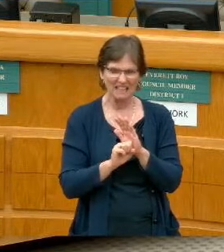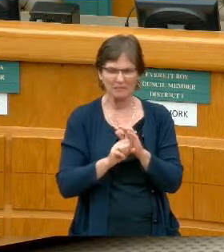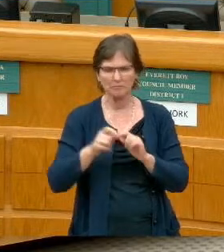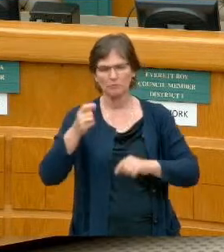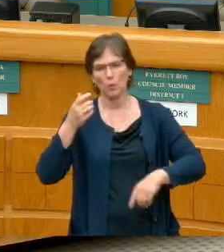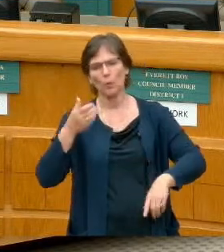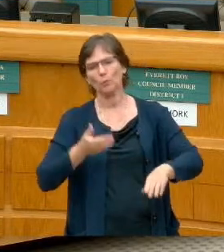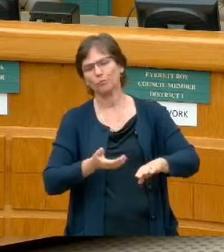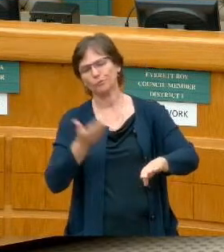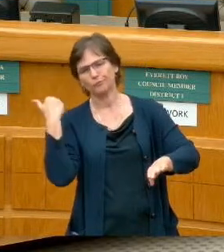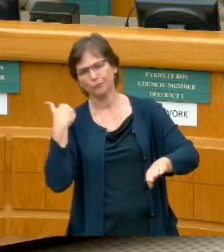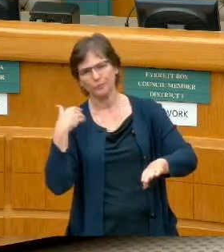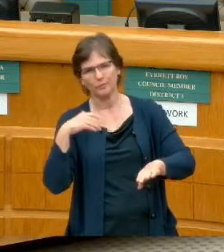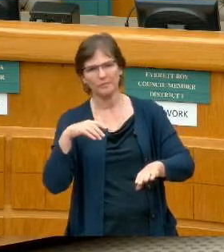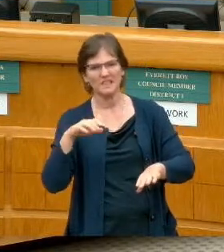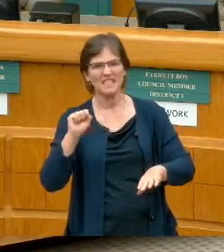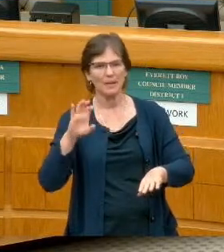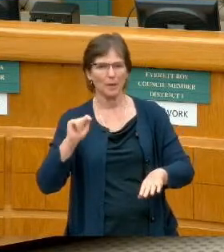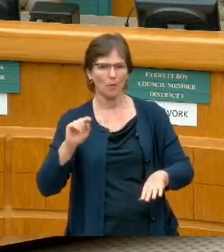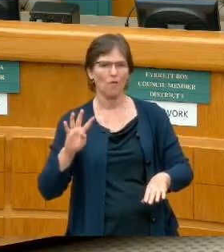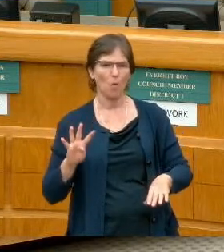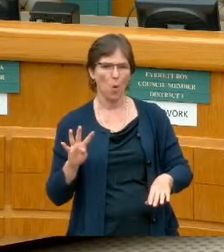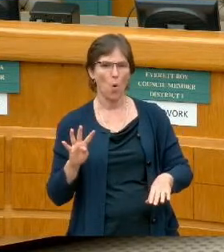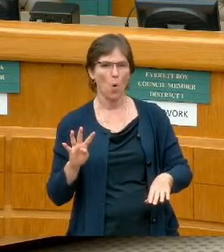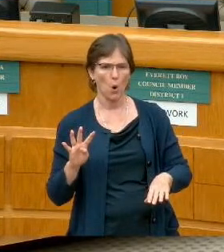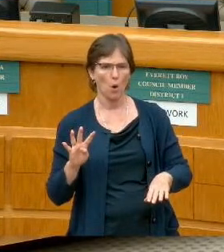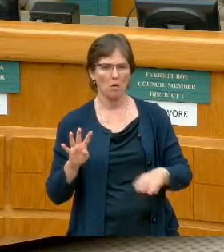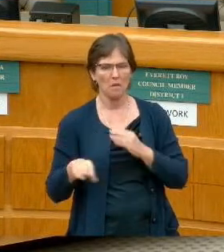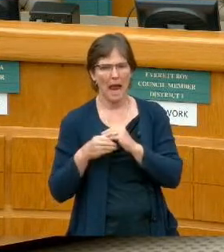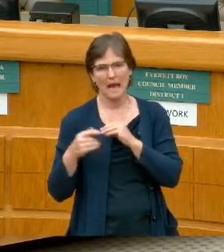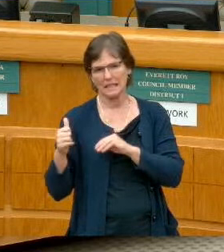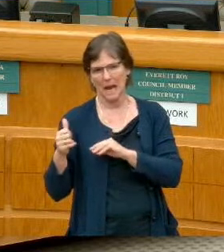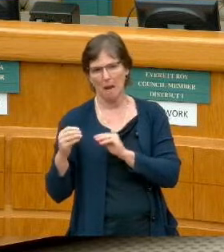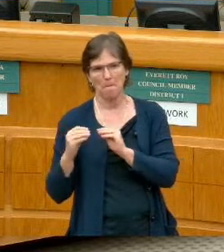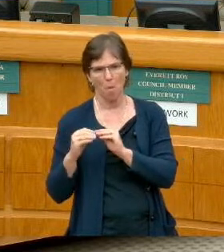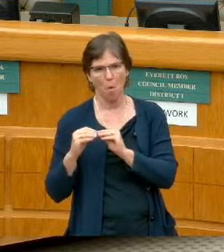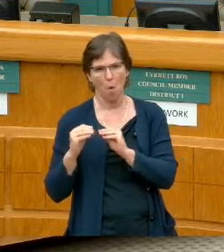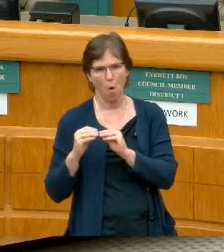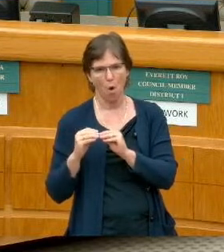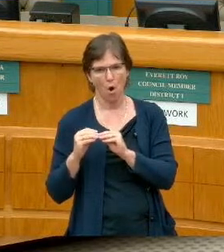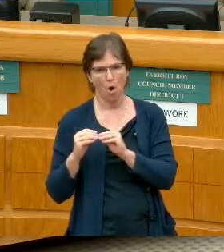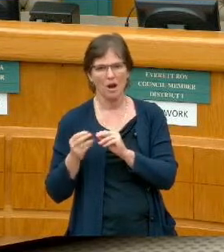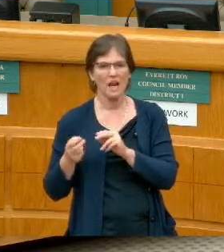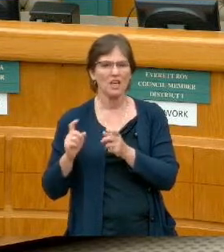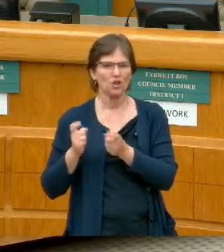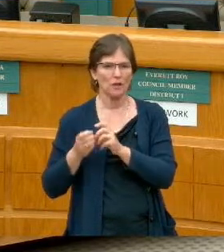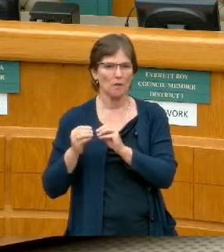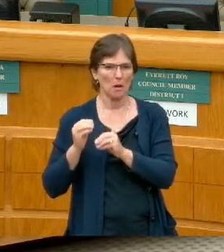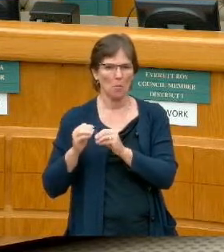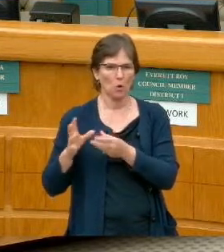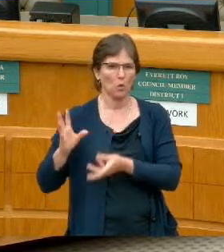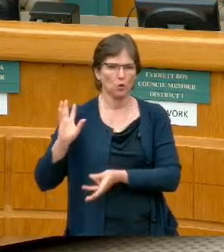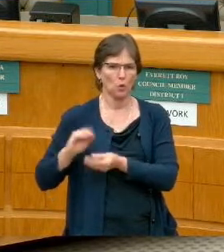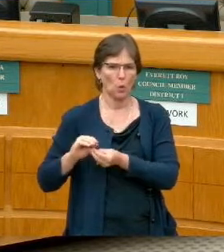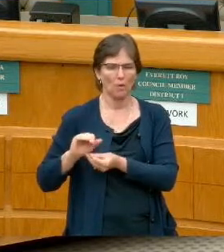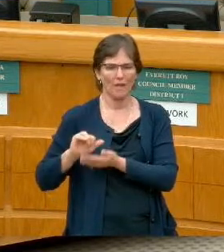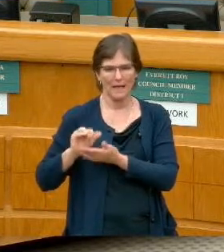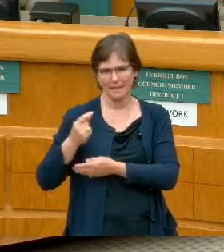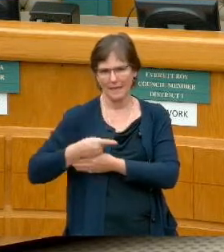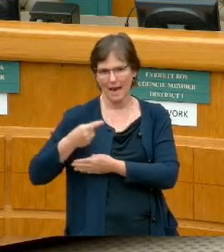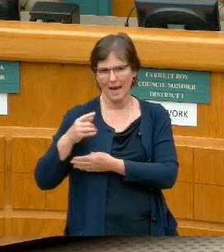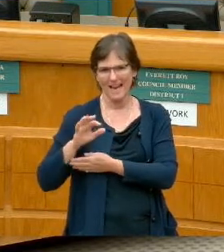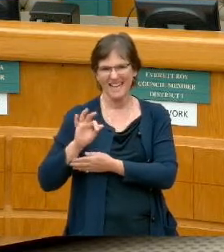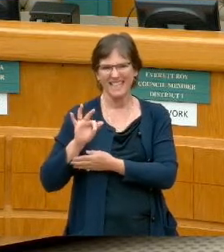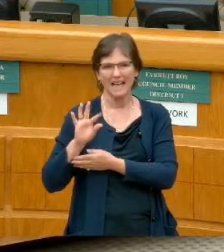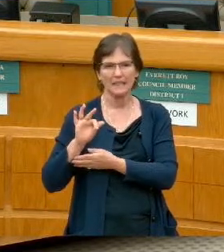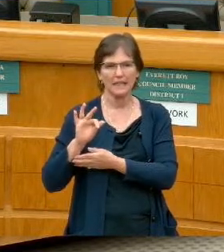see some additional cases, 10 additional state cases for a total of 19 on that day. So